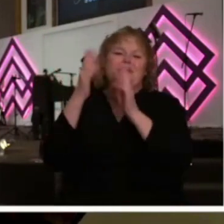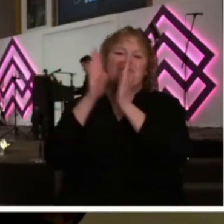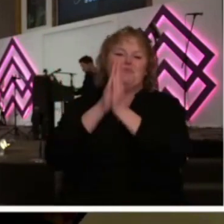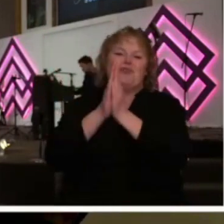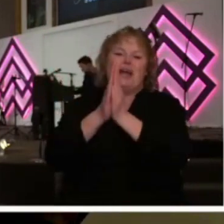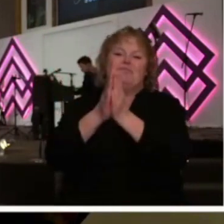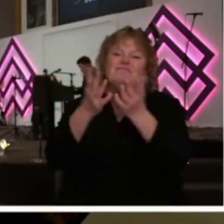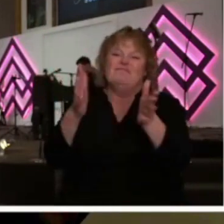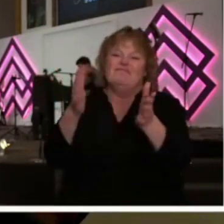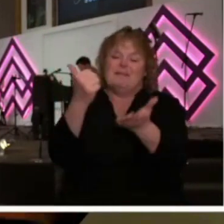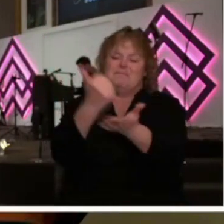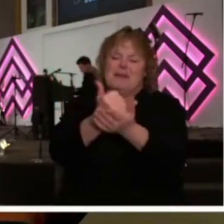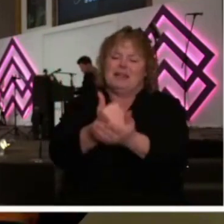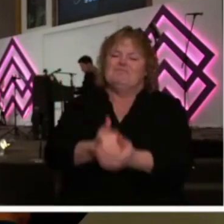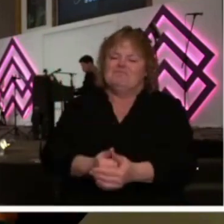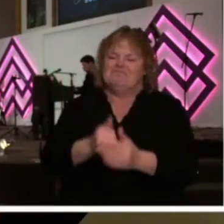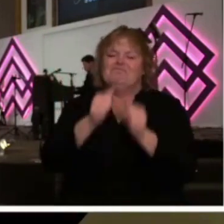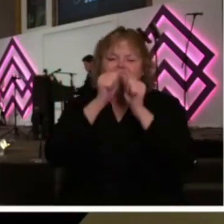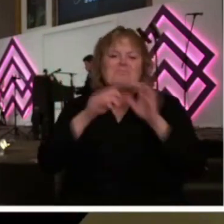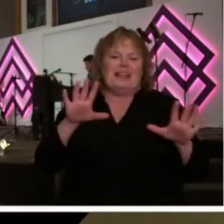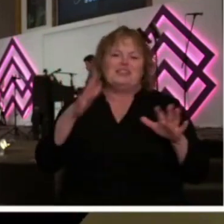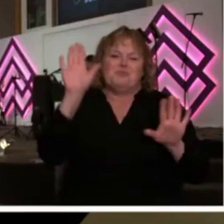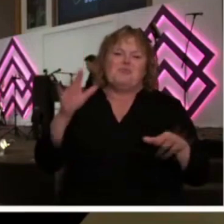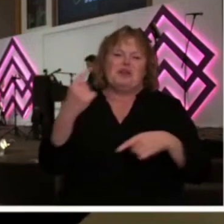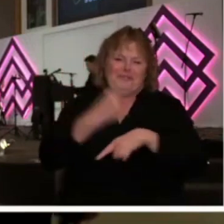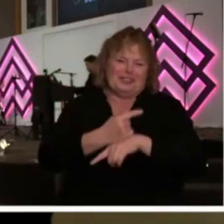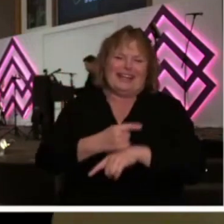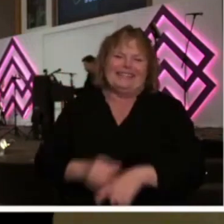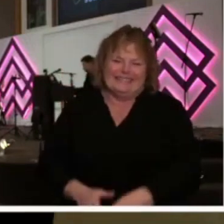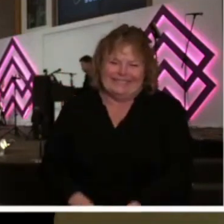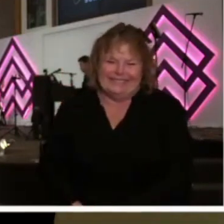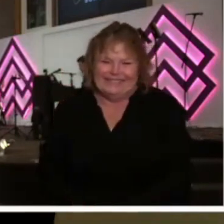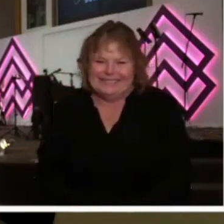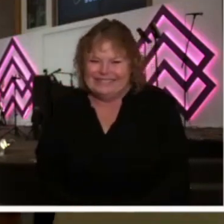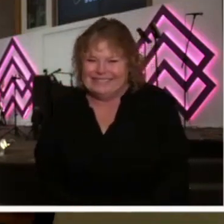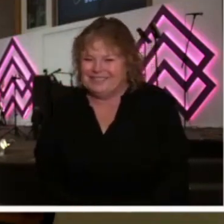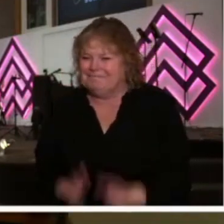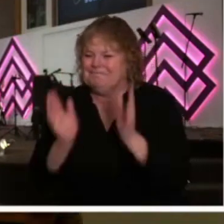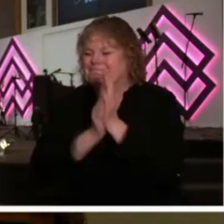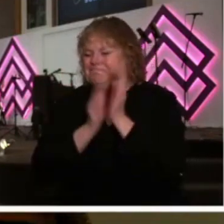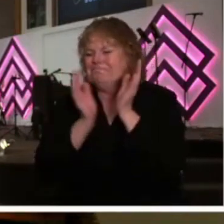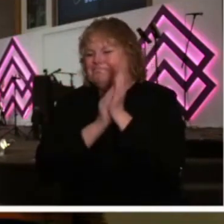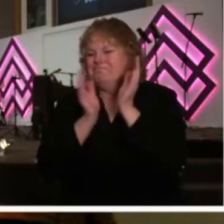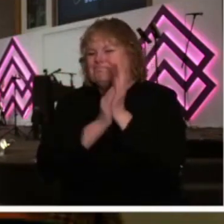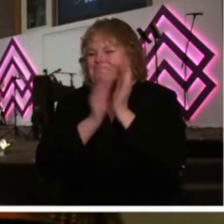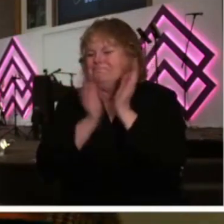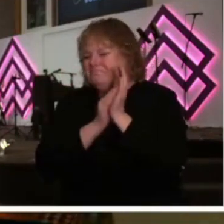pray. Amen. God bless you. Have a wonderful day in the Lord today. Thank you.